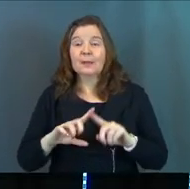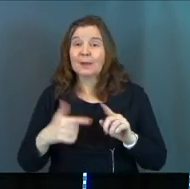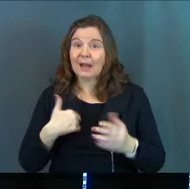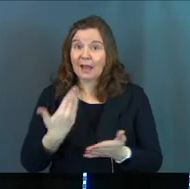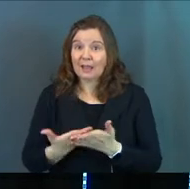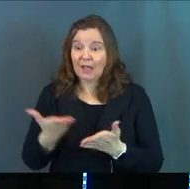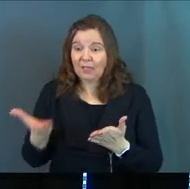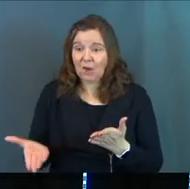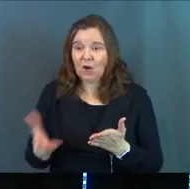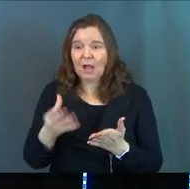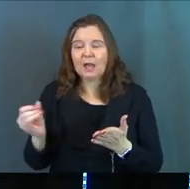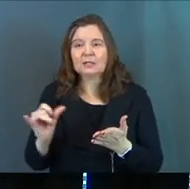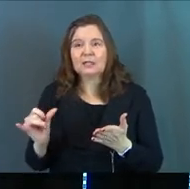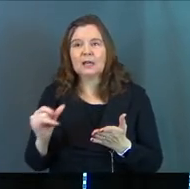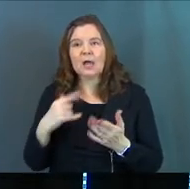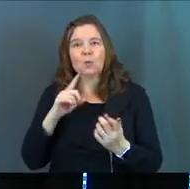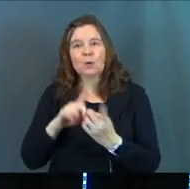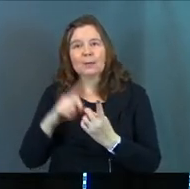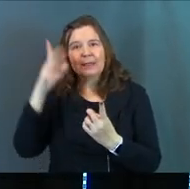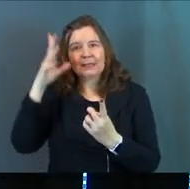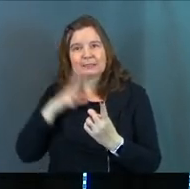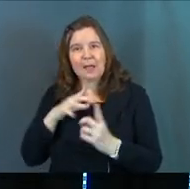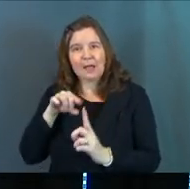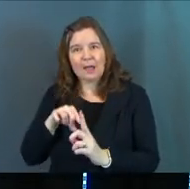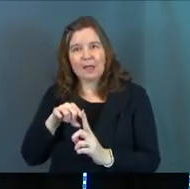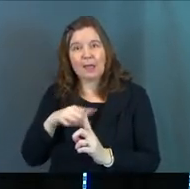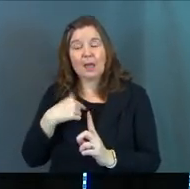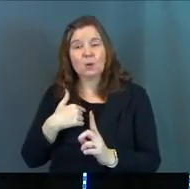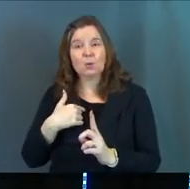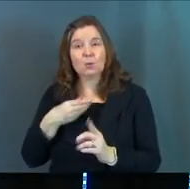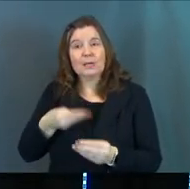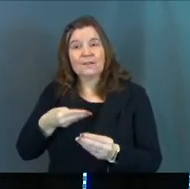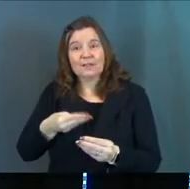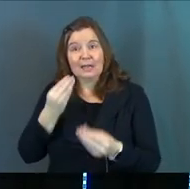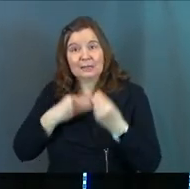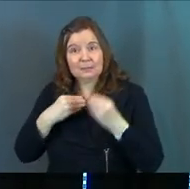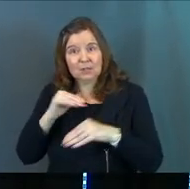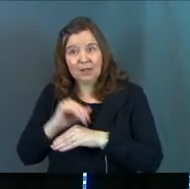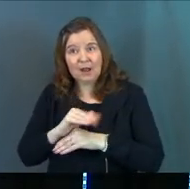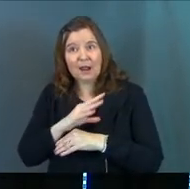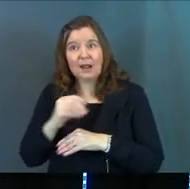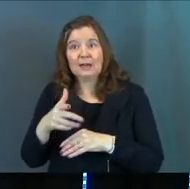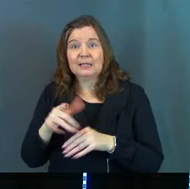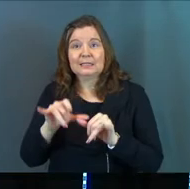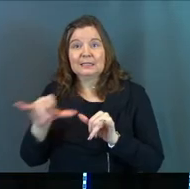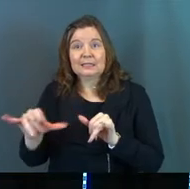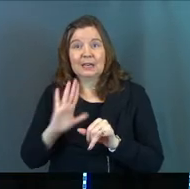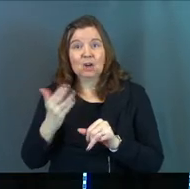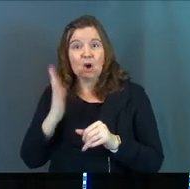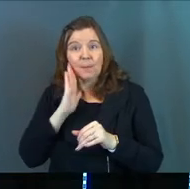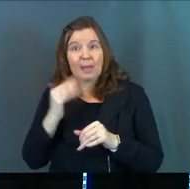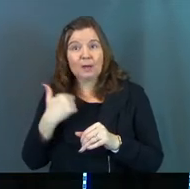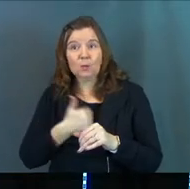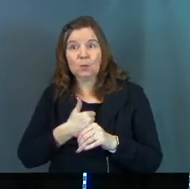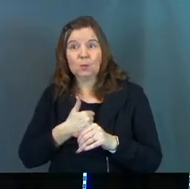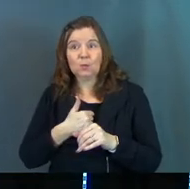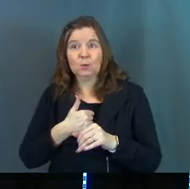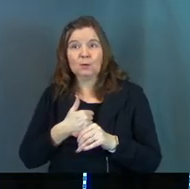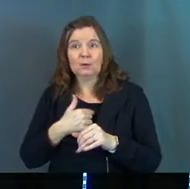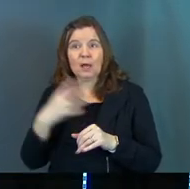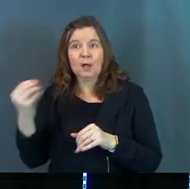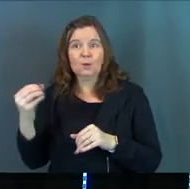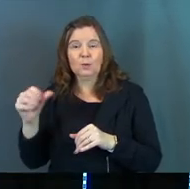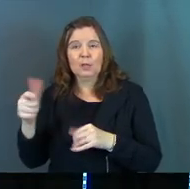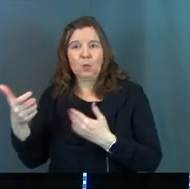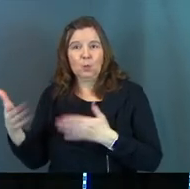But I got there, and it's like, and we met this guy, and we fed him dinner that night, and he stayed in our bed, and we were